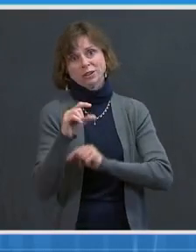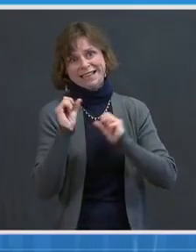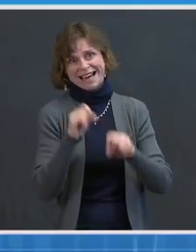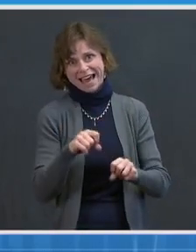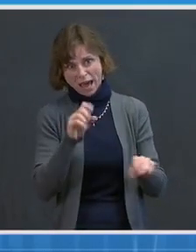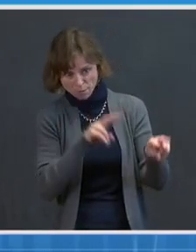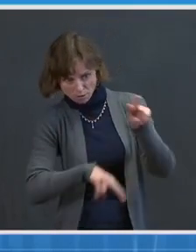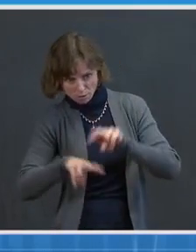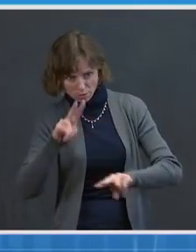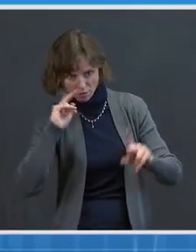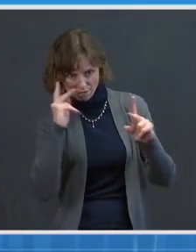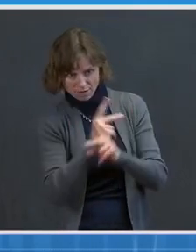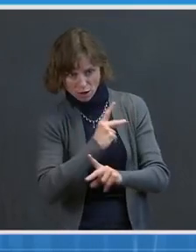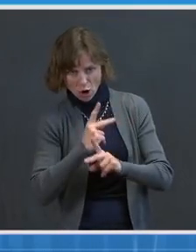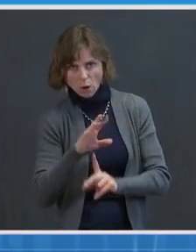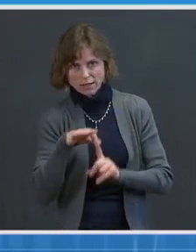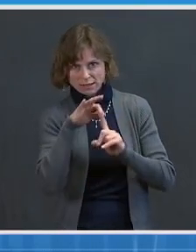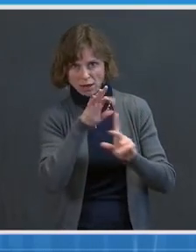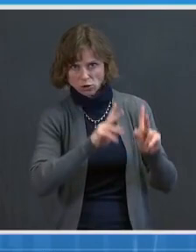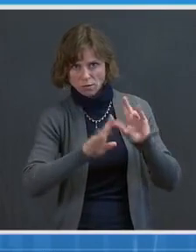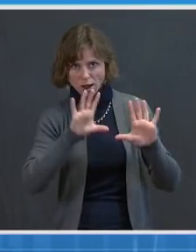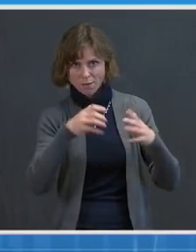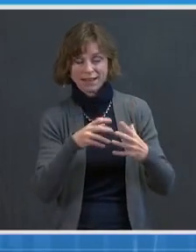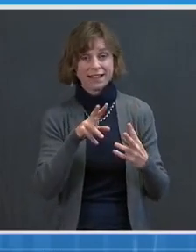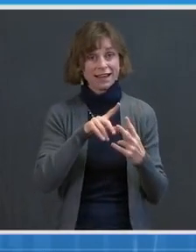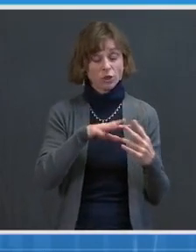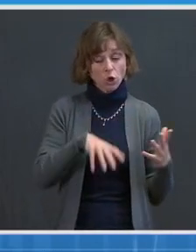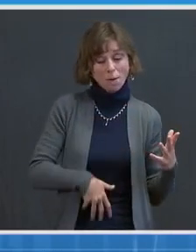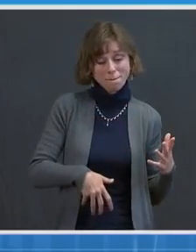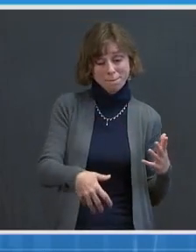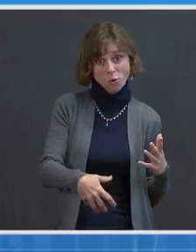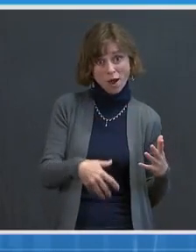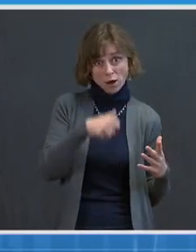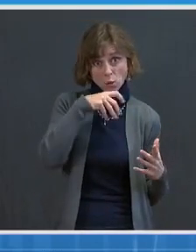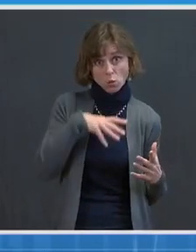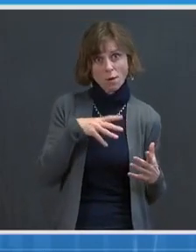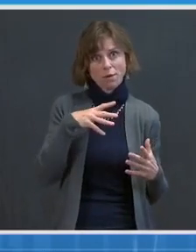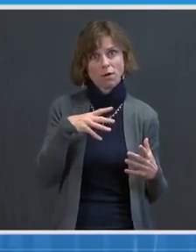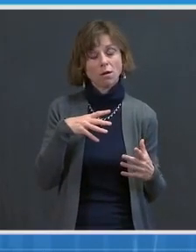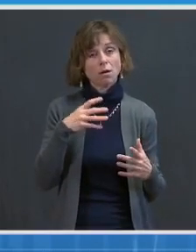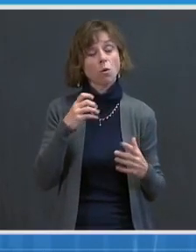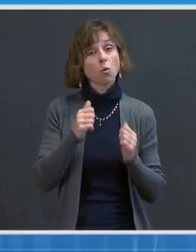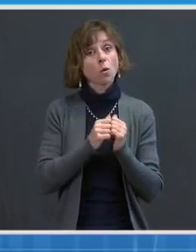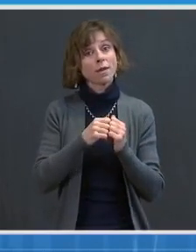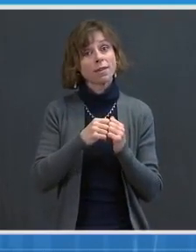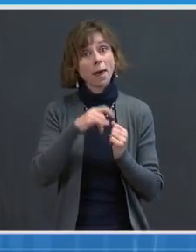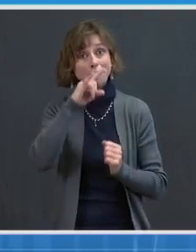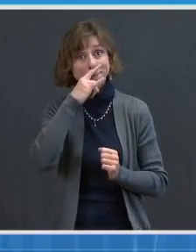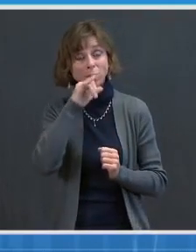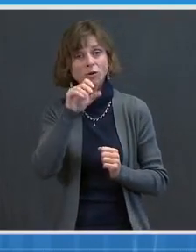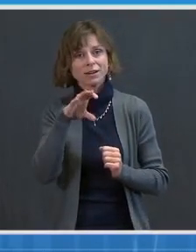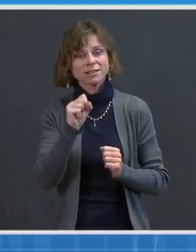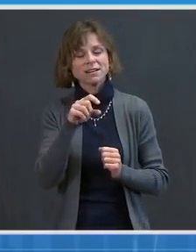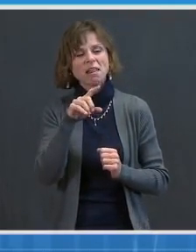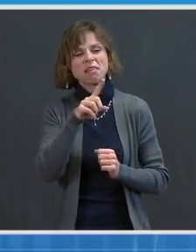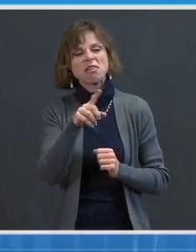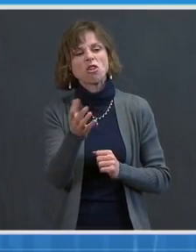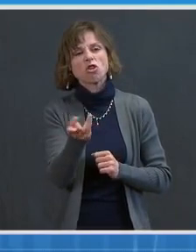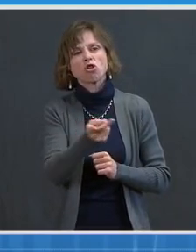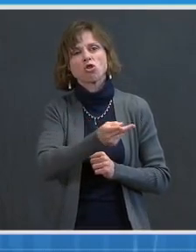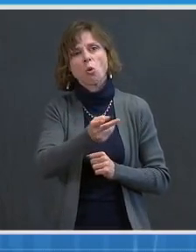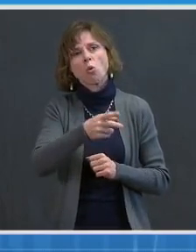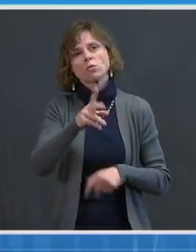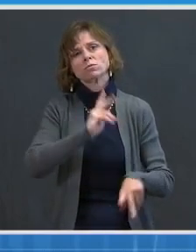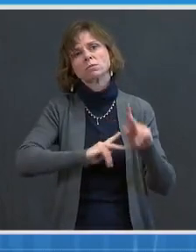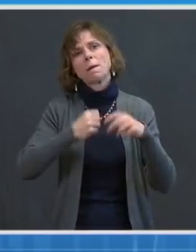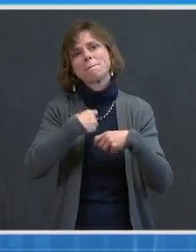populations, be they pregnant women, be they pediatric cases, that these individuals make a comparable immune